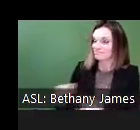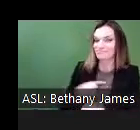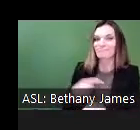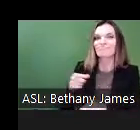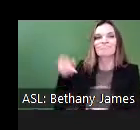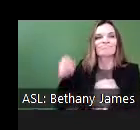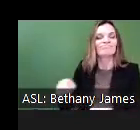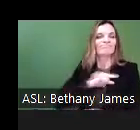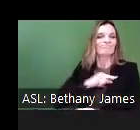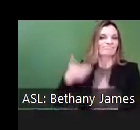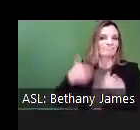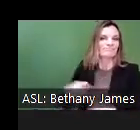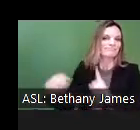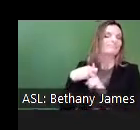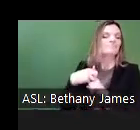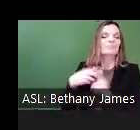Next slide, please.